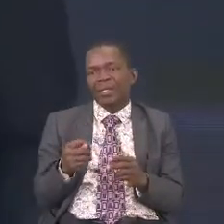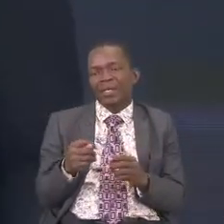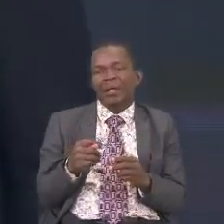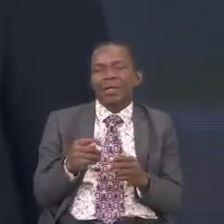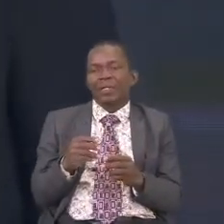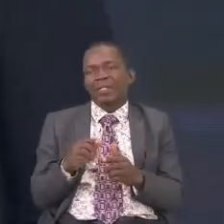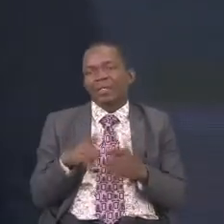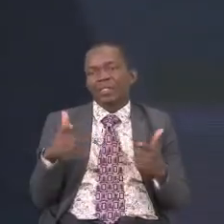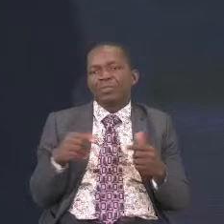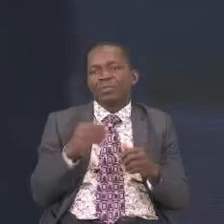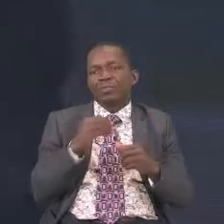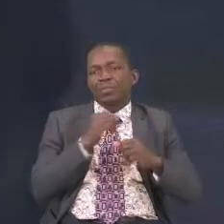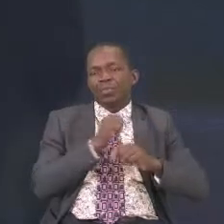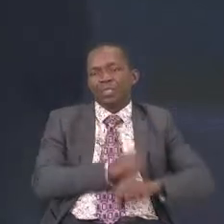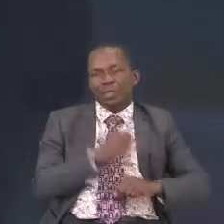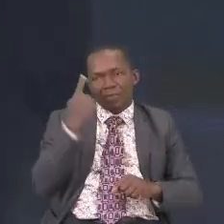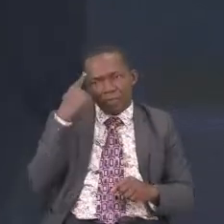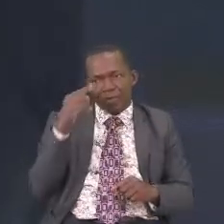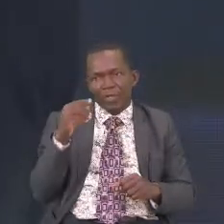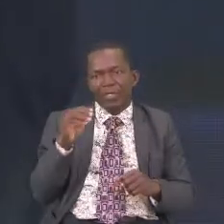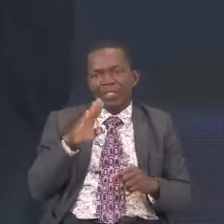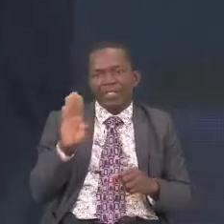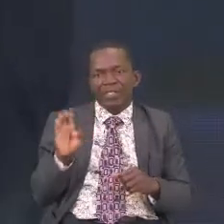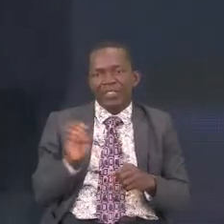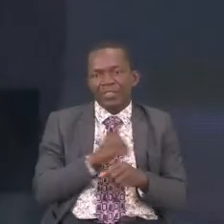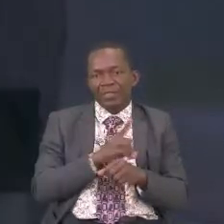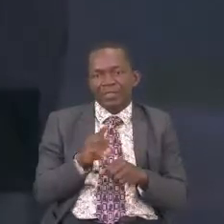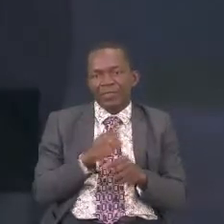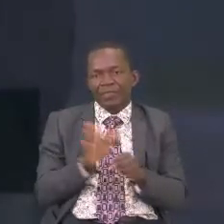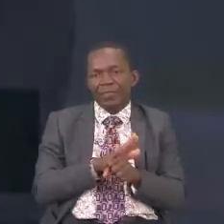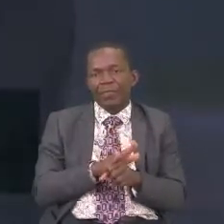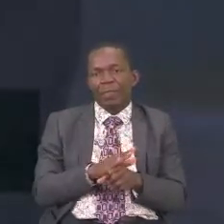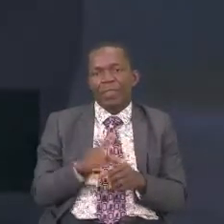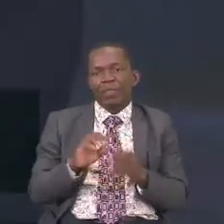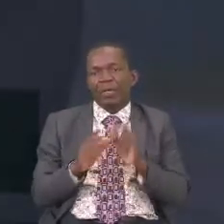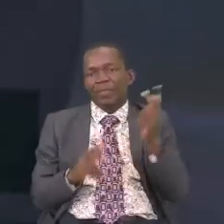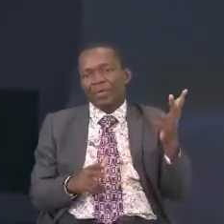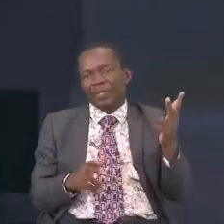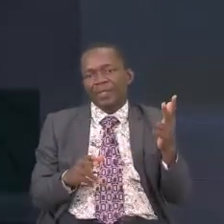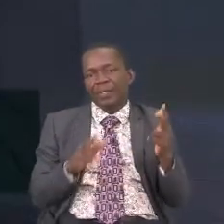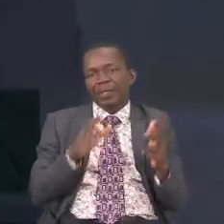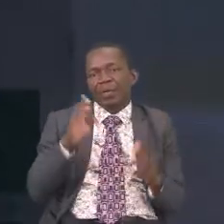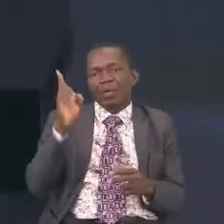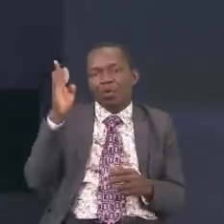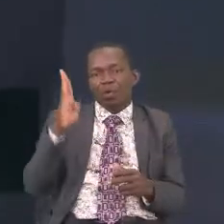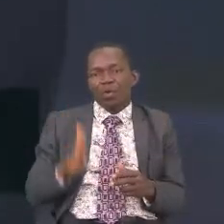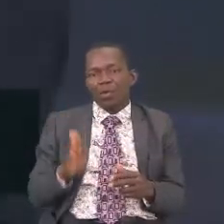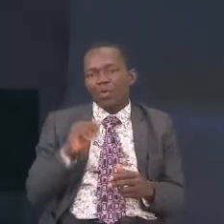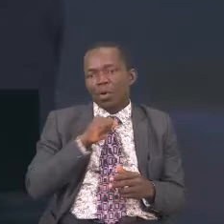dutiful. Number three is God's unceasing presence with